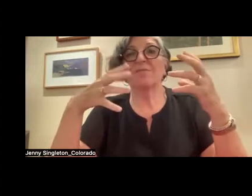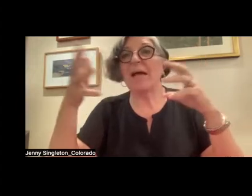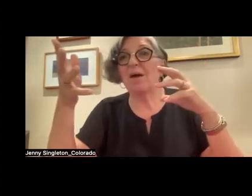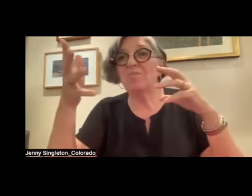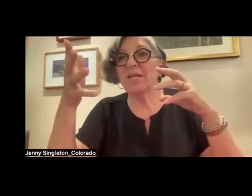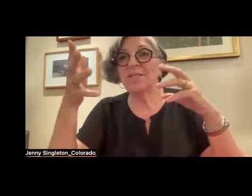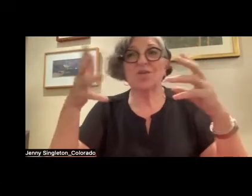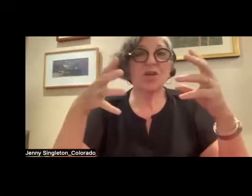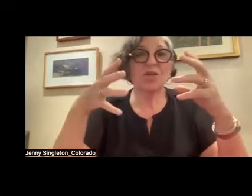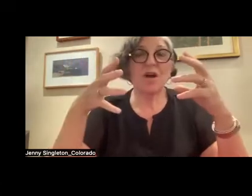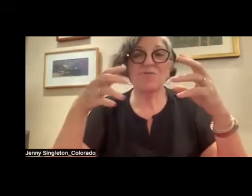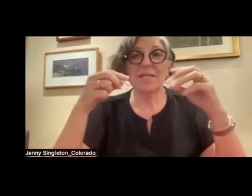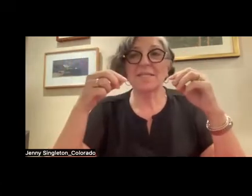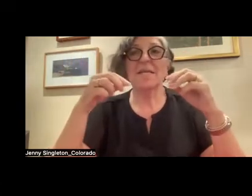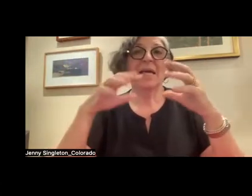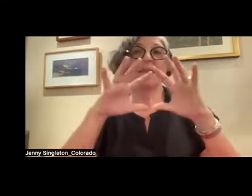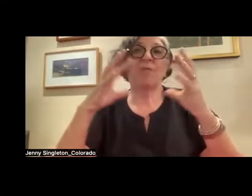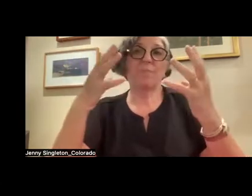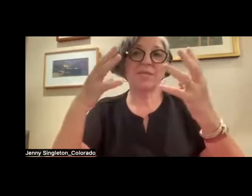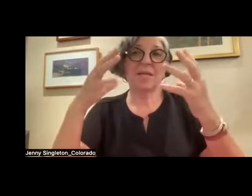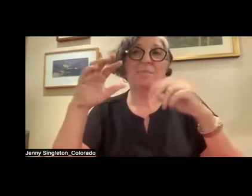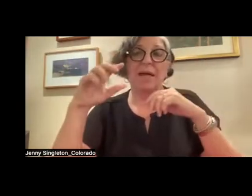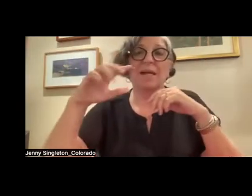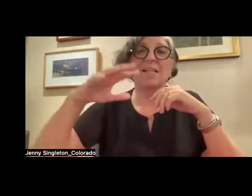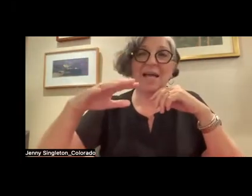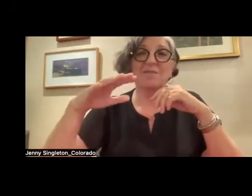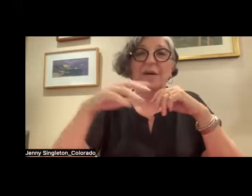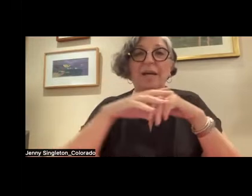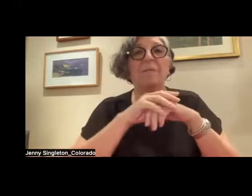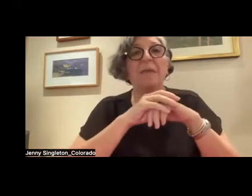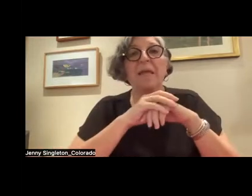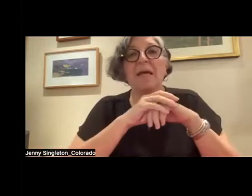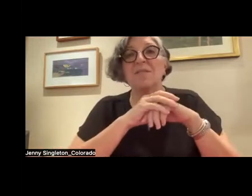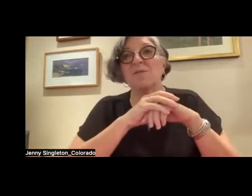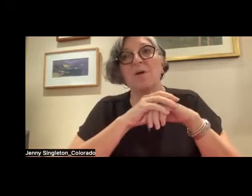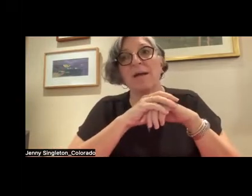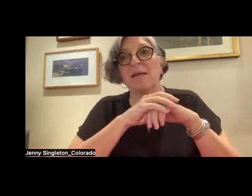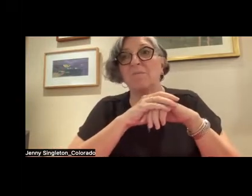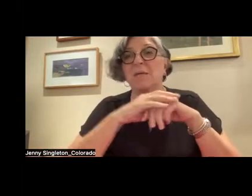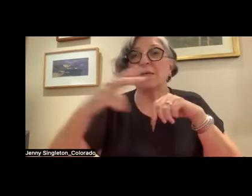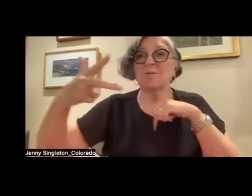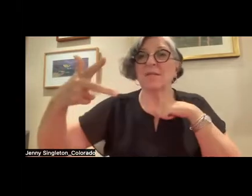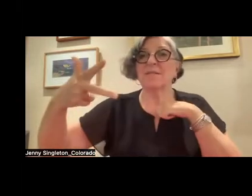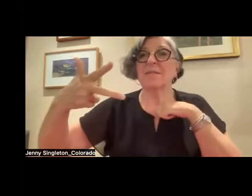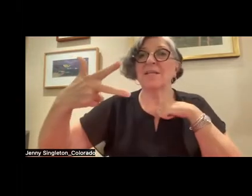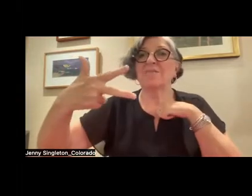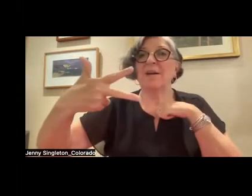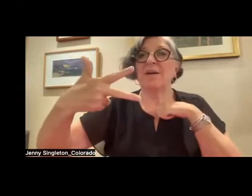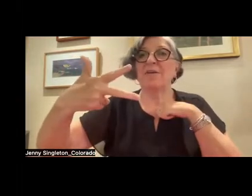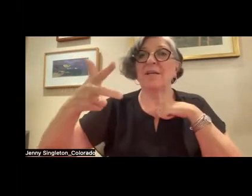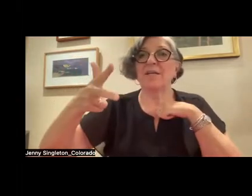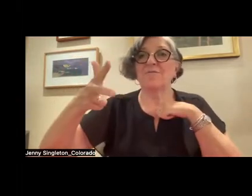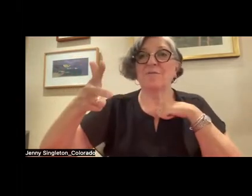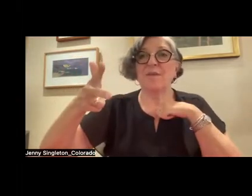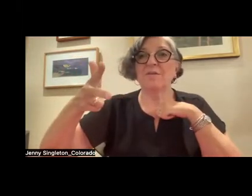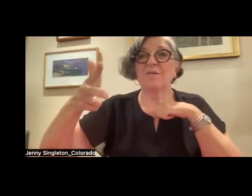animals, flat objects, circular objects, and they're represented by a classifier. And so that can be, so like this